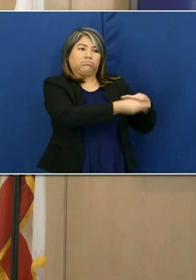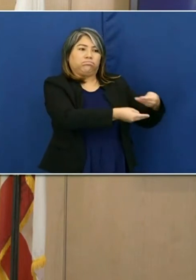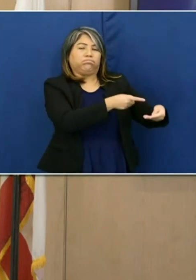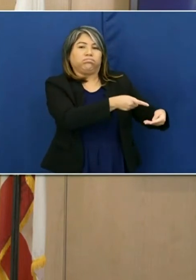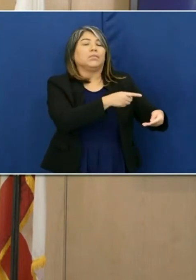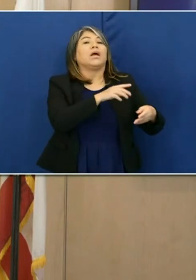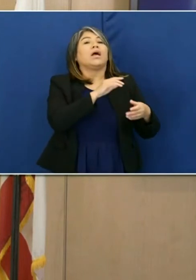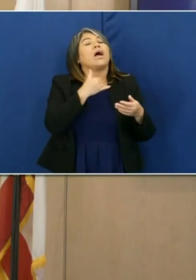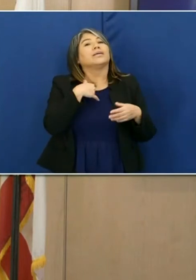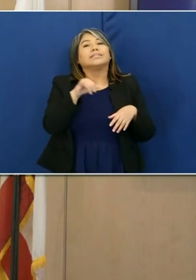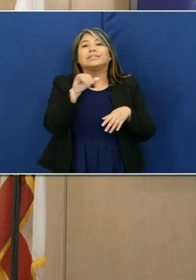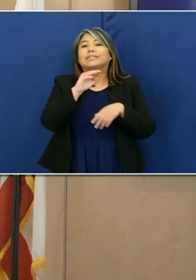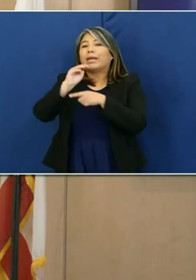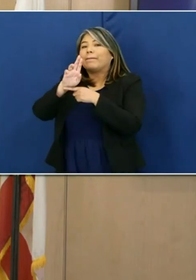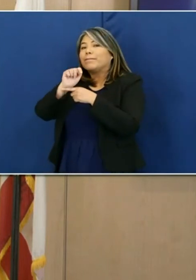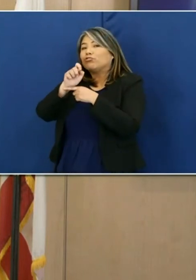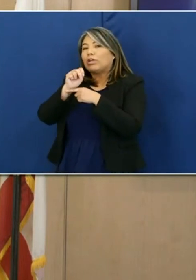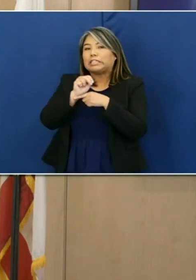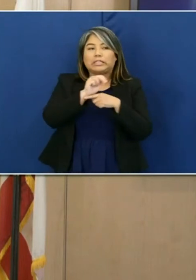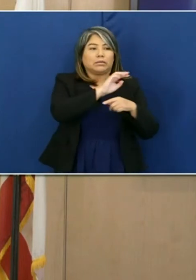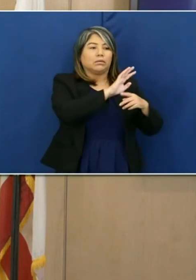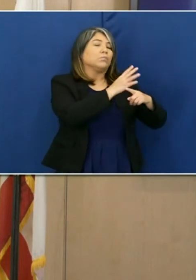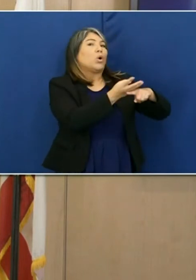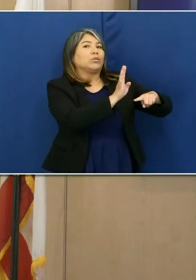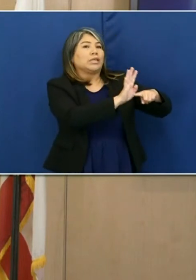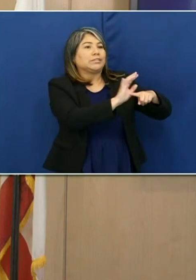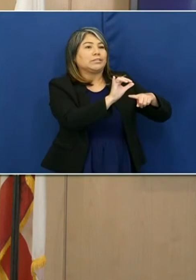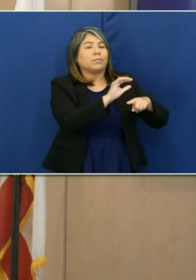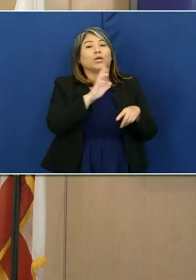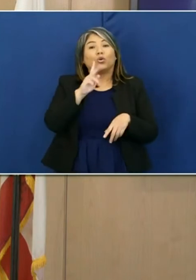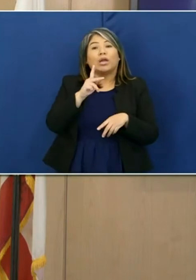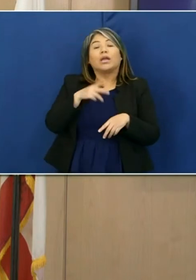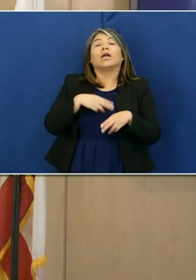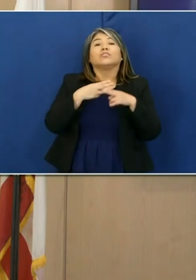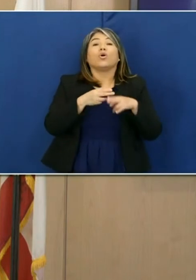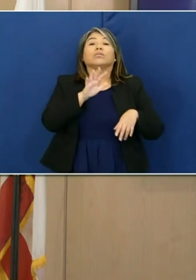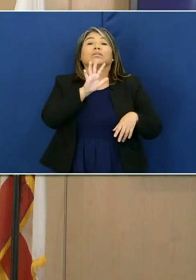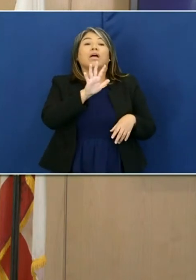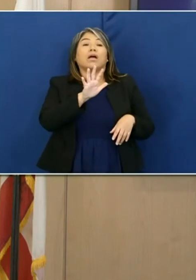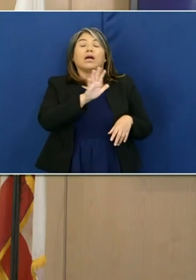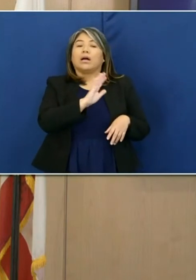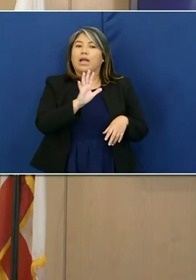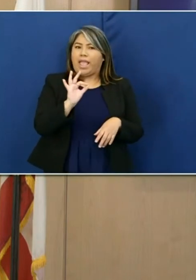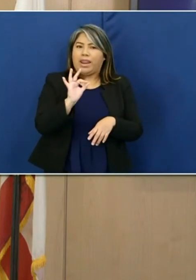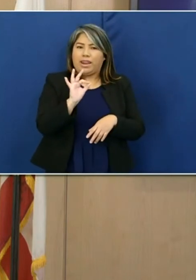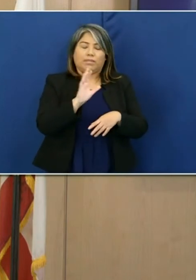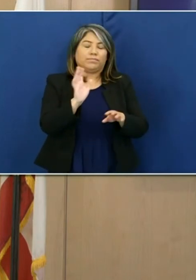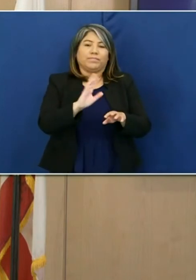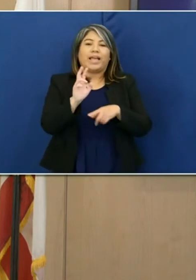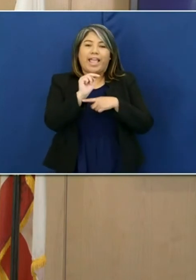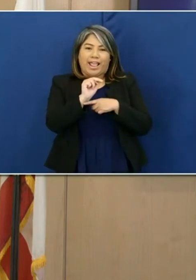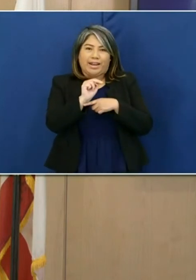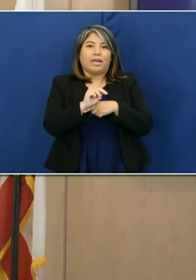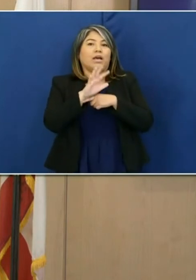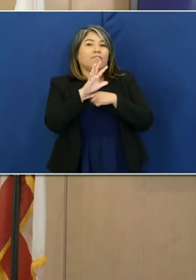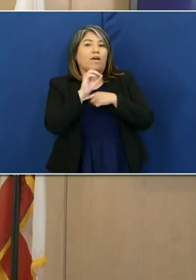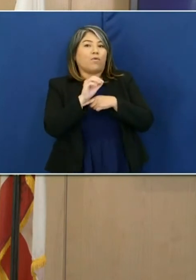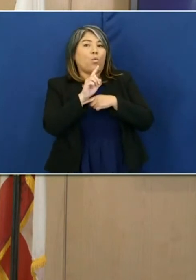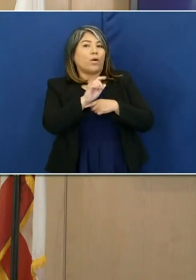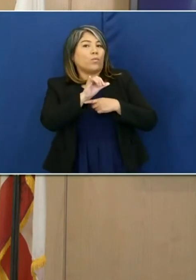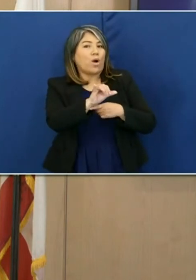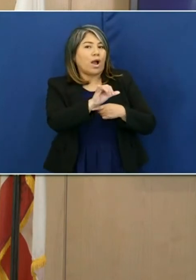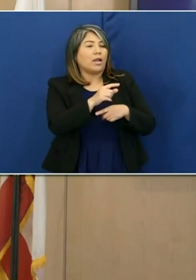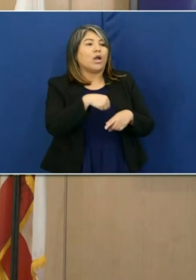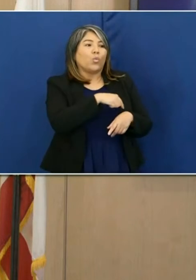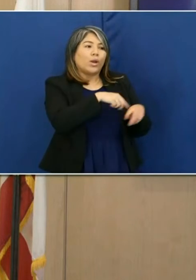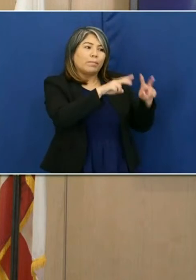same mutations as the UK variant. It's called N501Y. Now, we have been looking